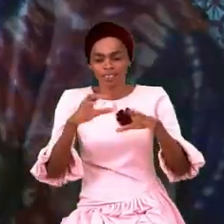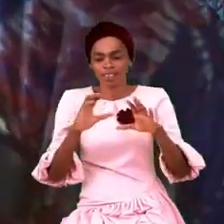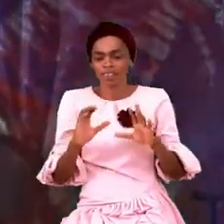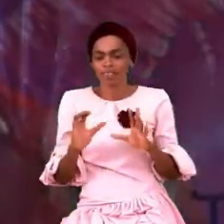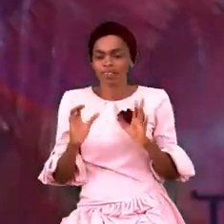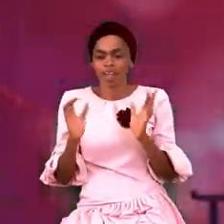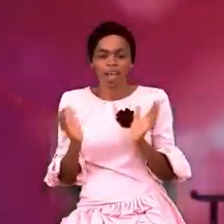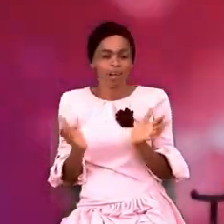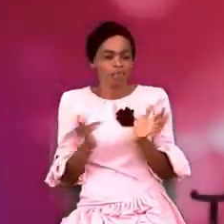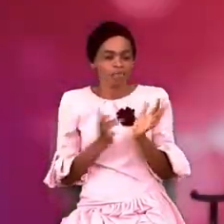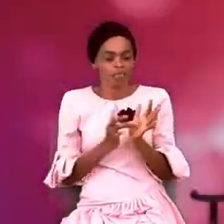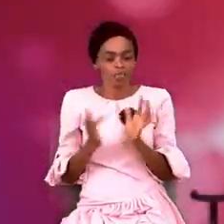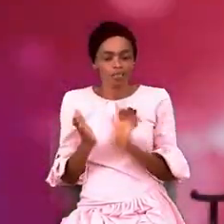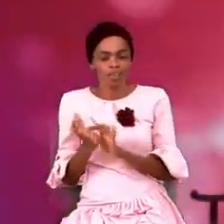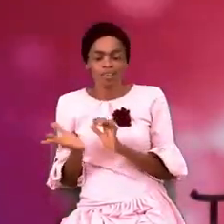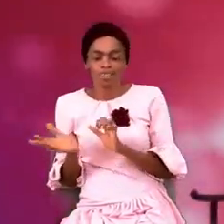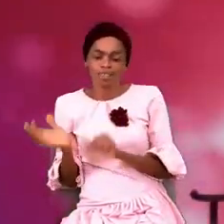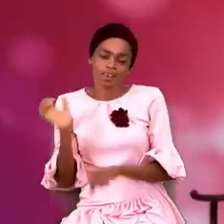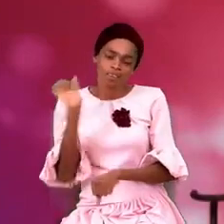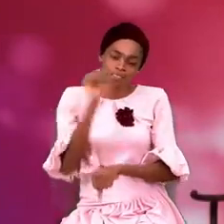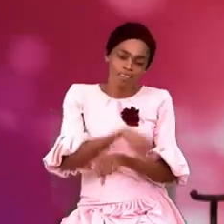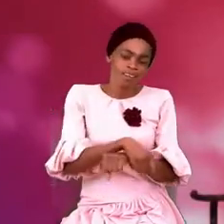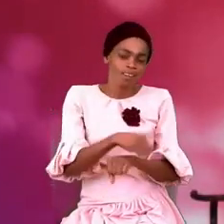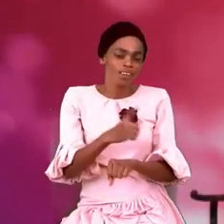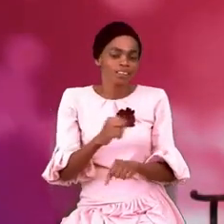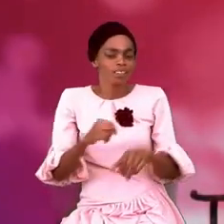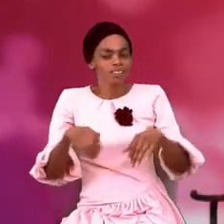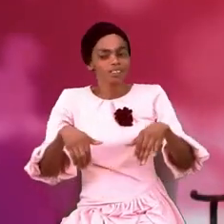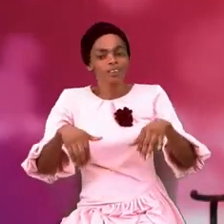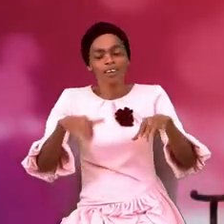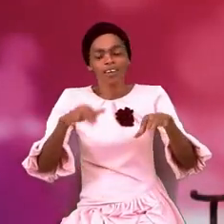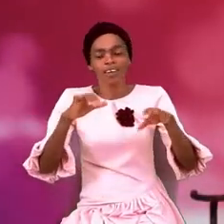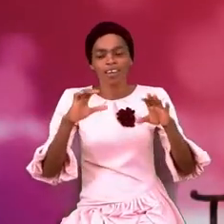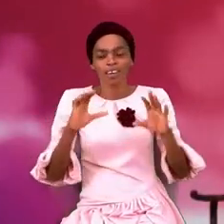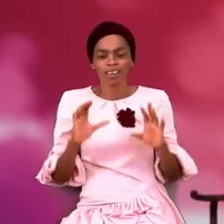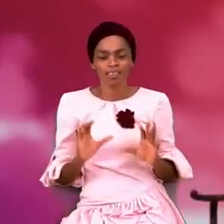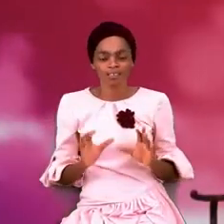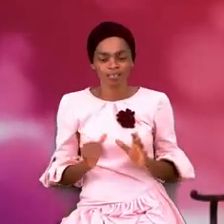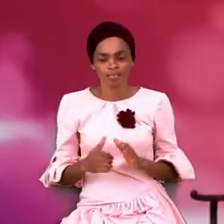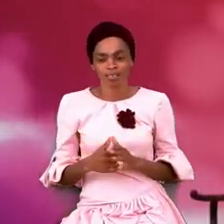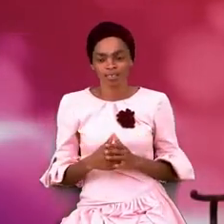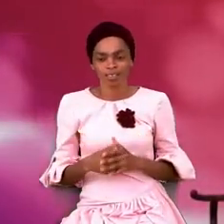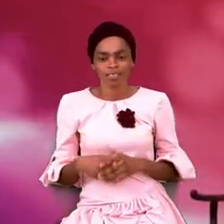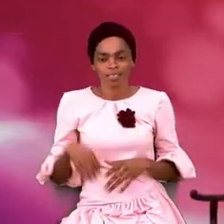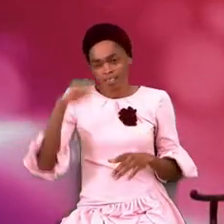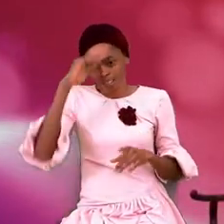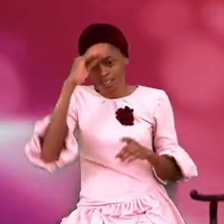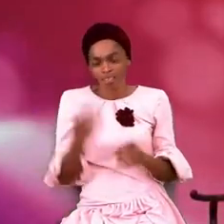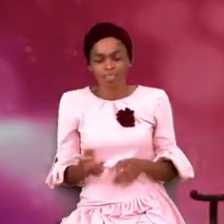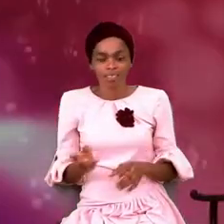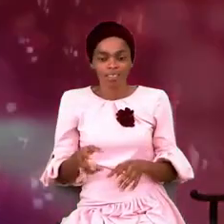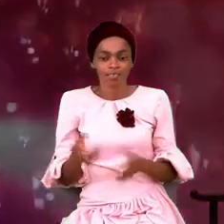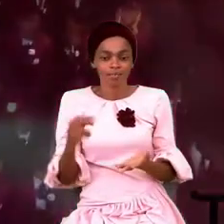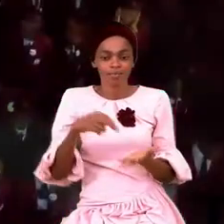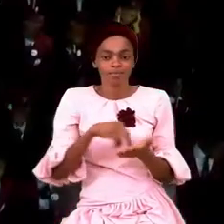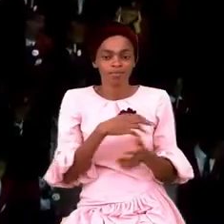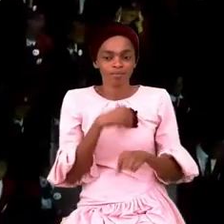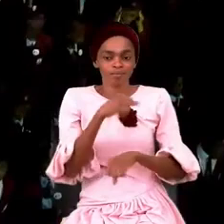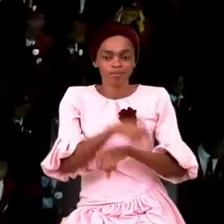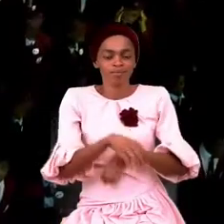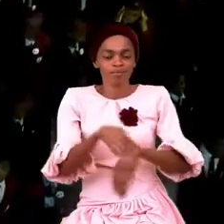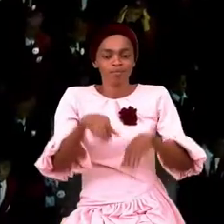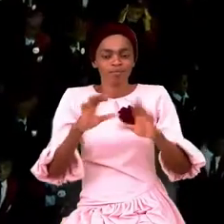and conquered the grave. Jesus conquered the grave. Say one more. He rose